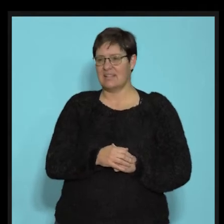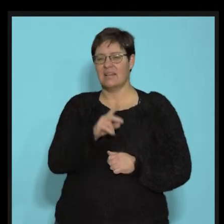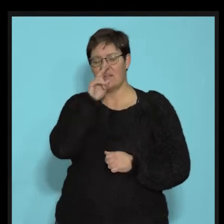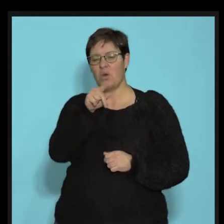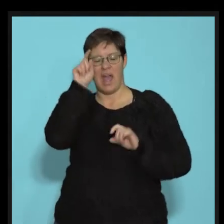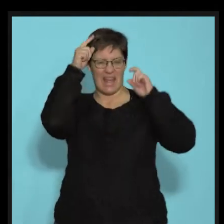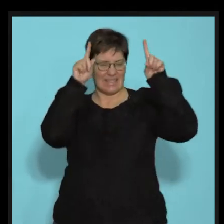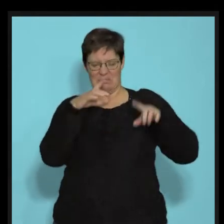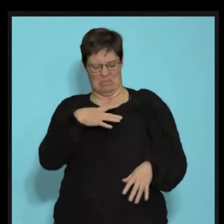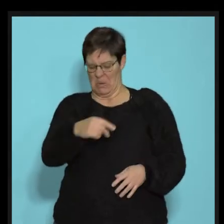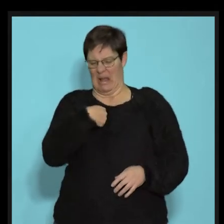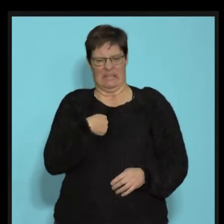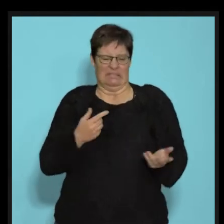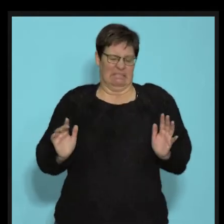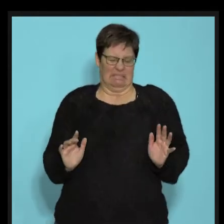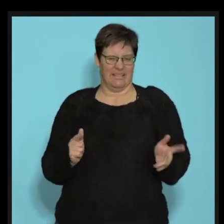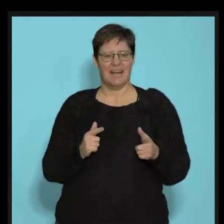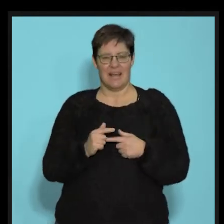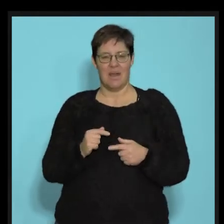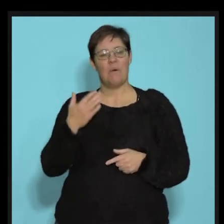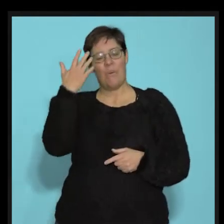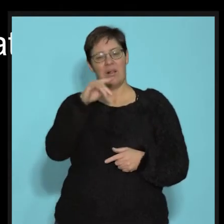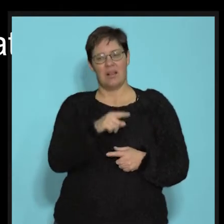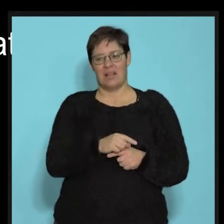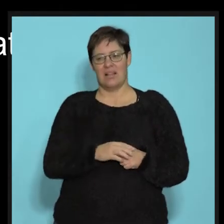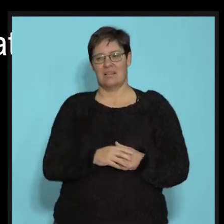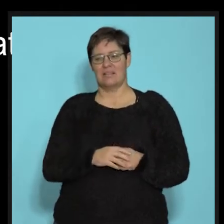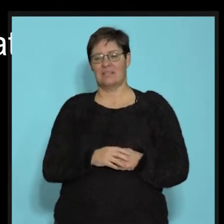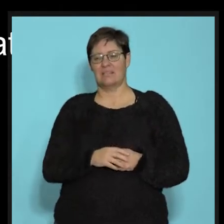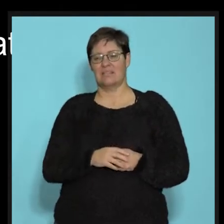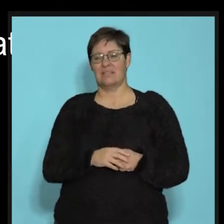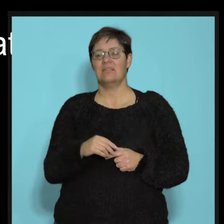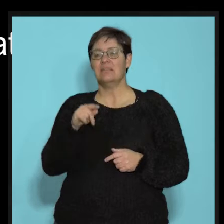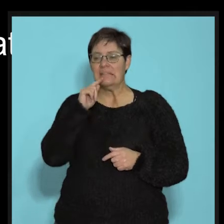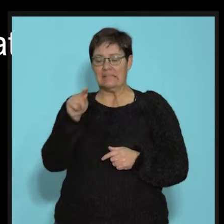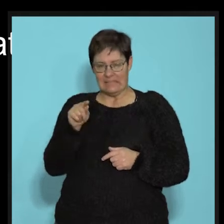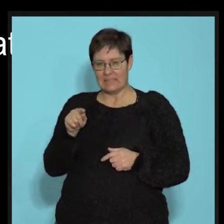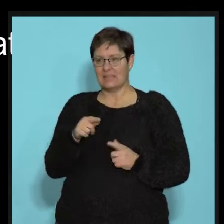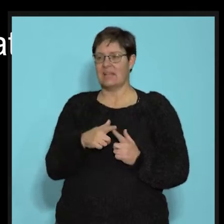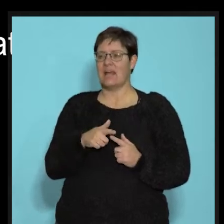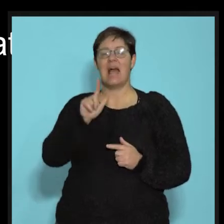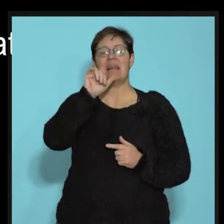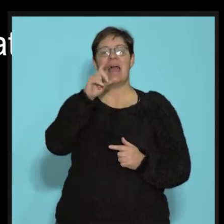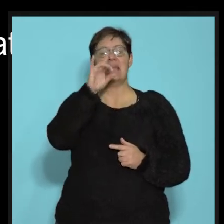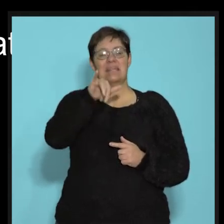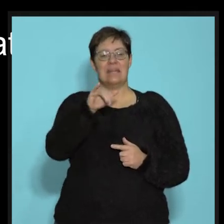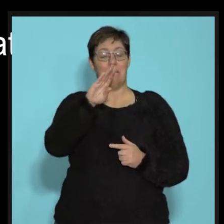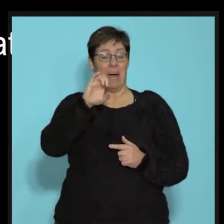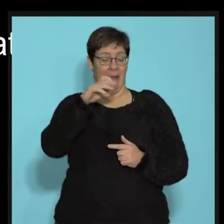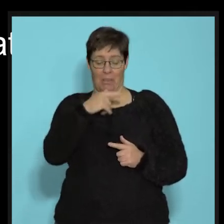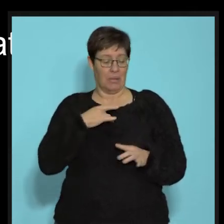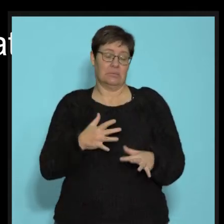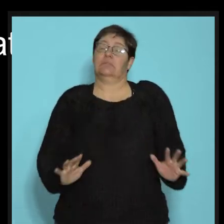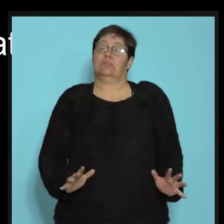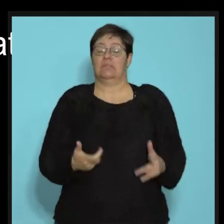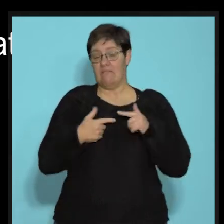insects, I don't like insects. The only nice insect that I know, all right, is going to be a ladybug. Insects give me the chrills. But we're going